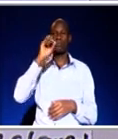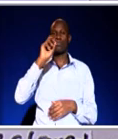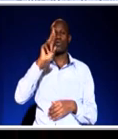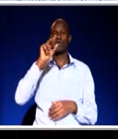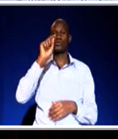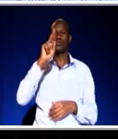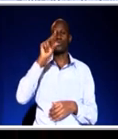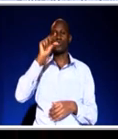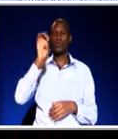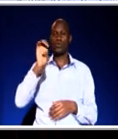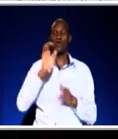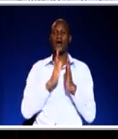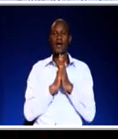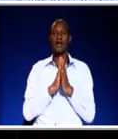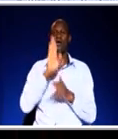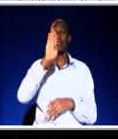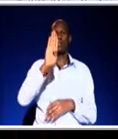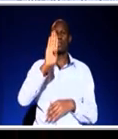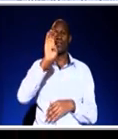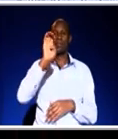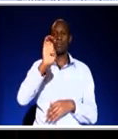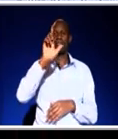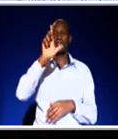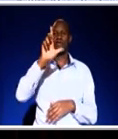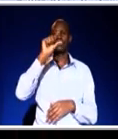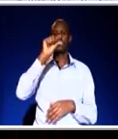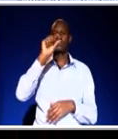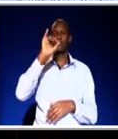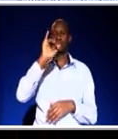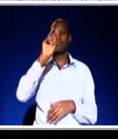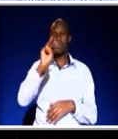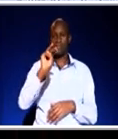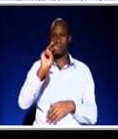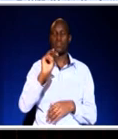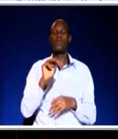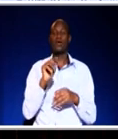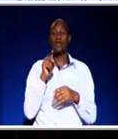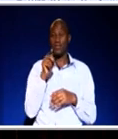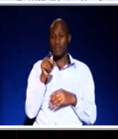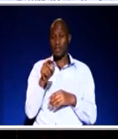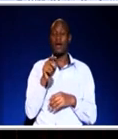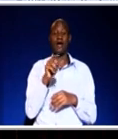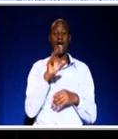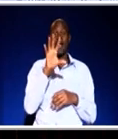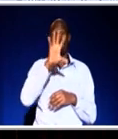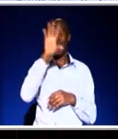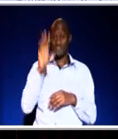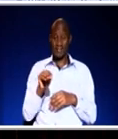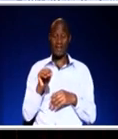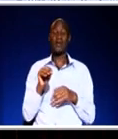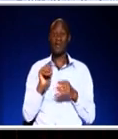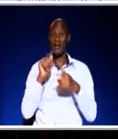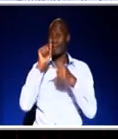Belgium. It is good to understand that even if it was the African continent that was being